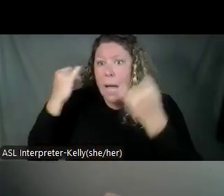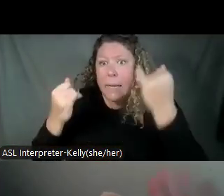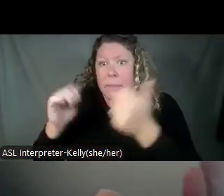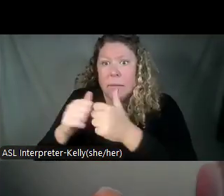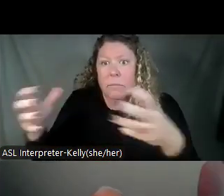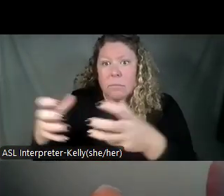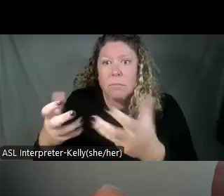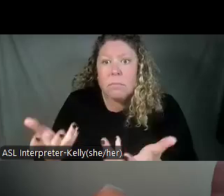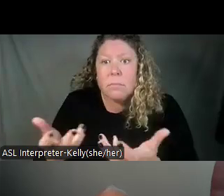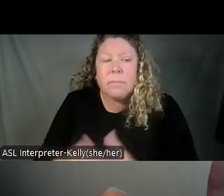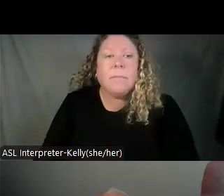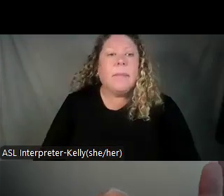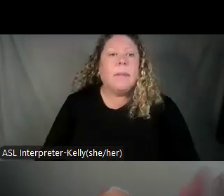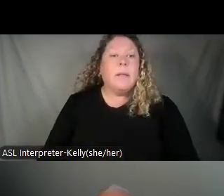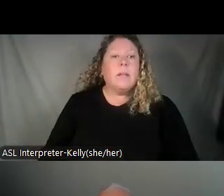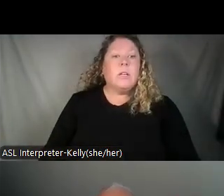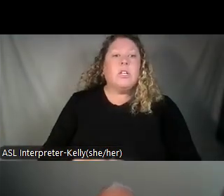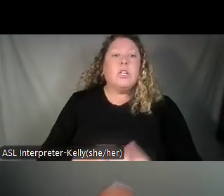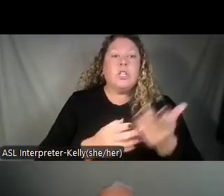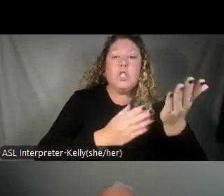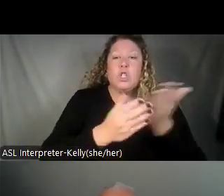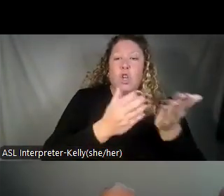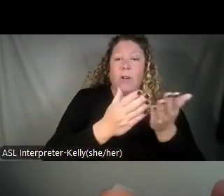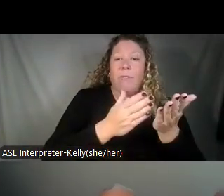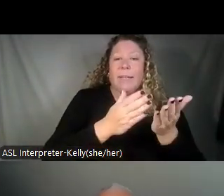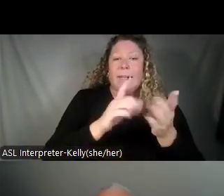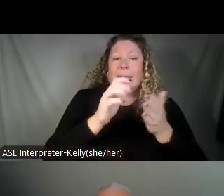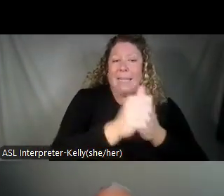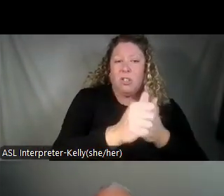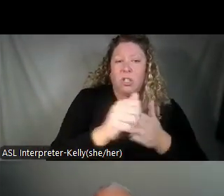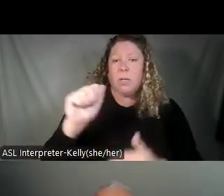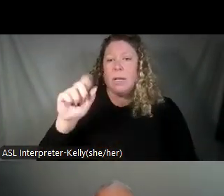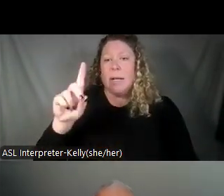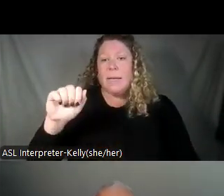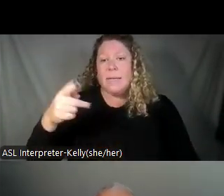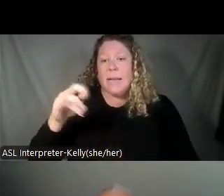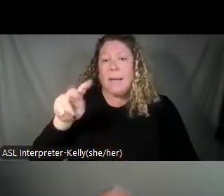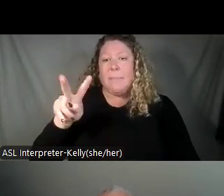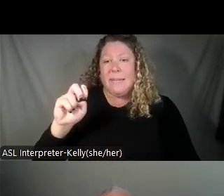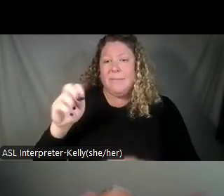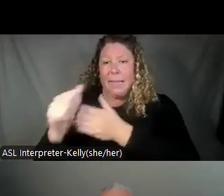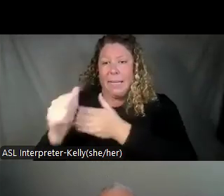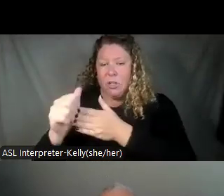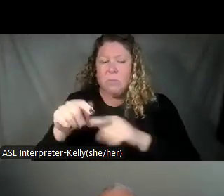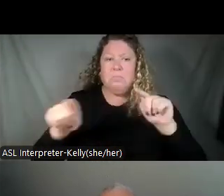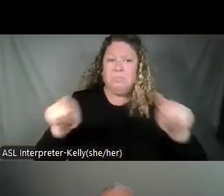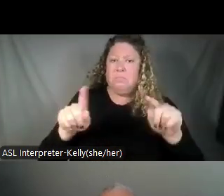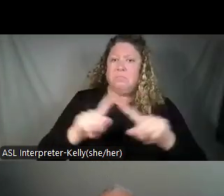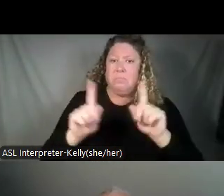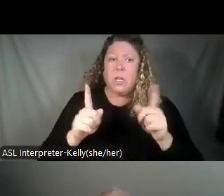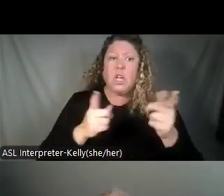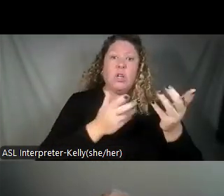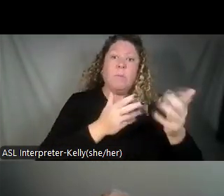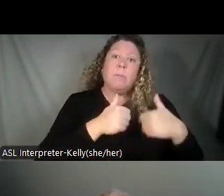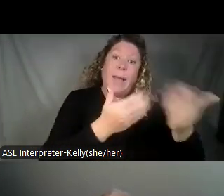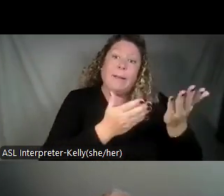Servant leader and adaptive leadership are two types of transformational types of leadership. Servant leadership, as